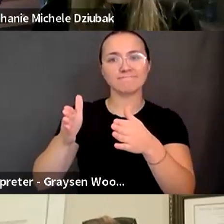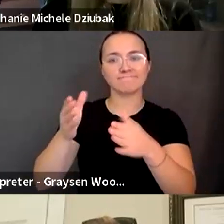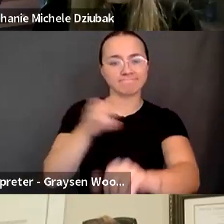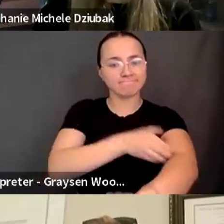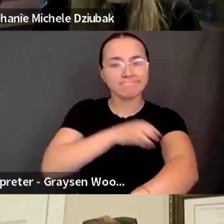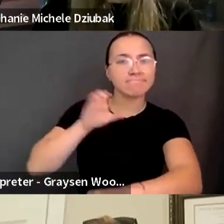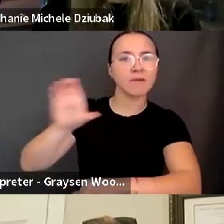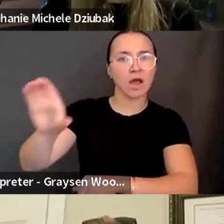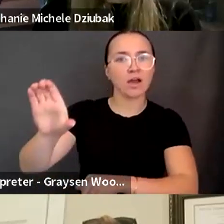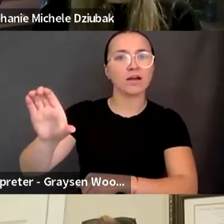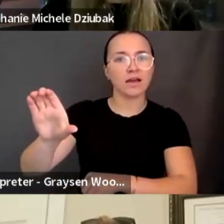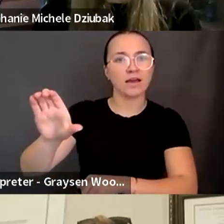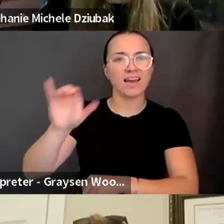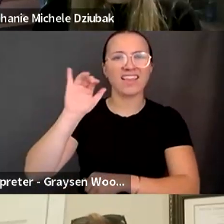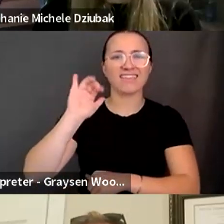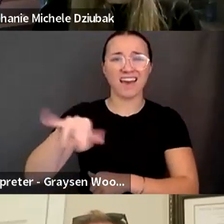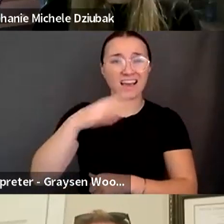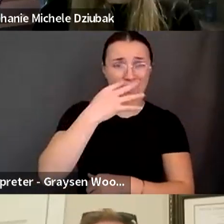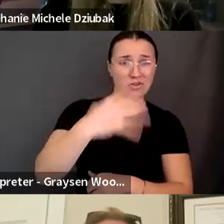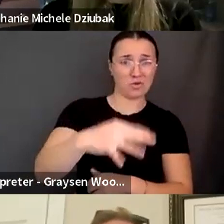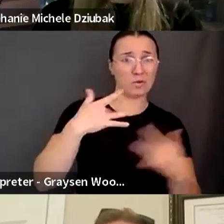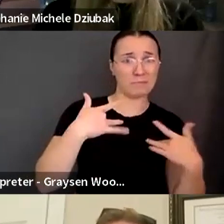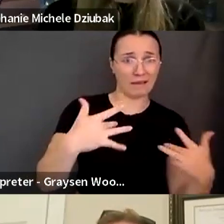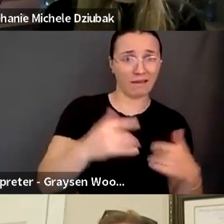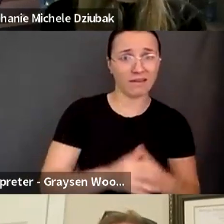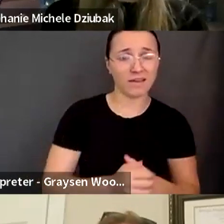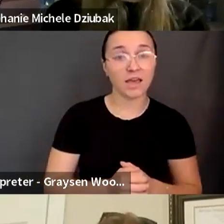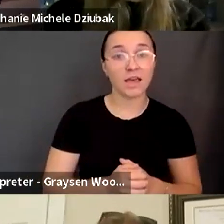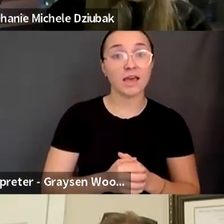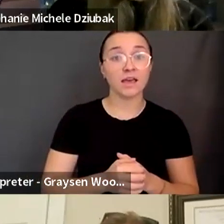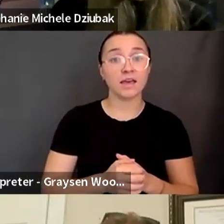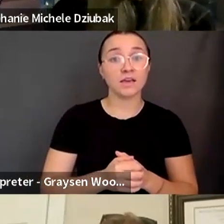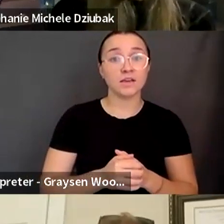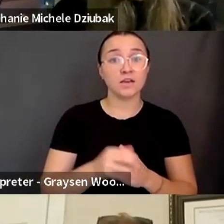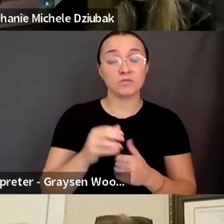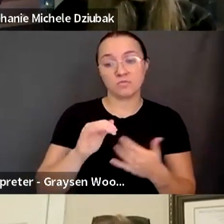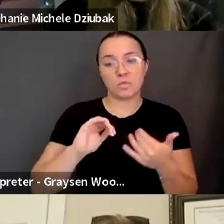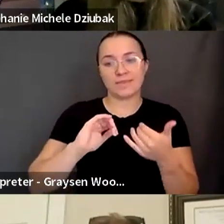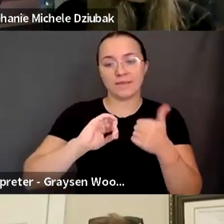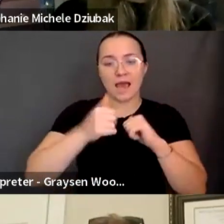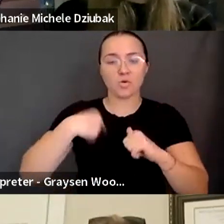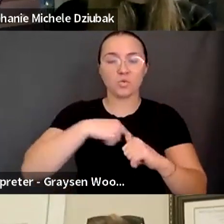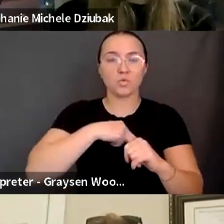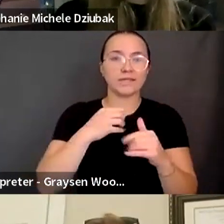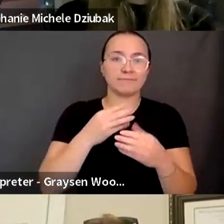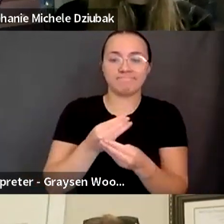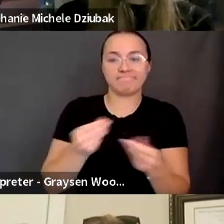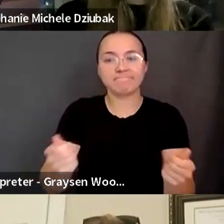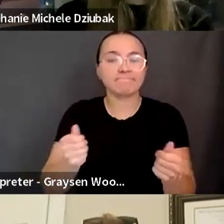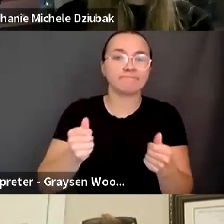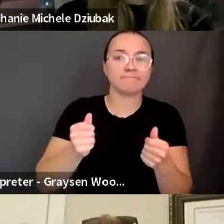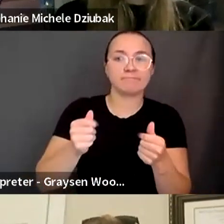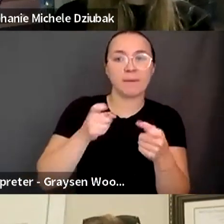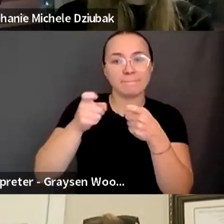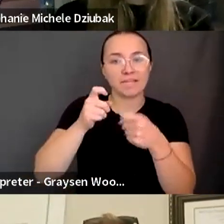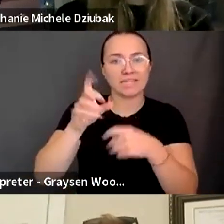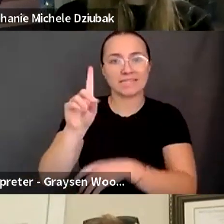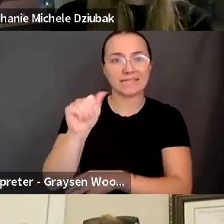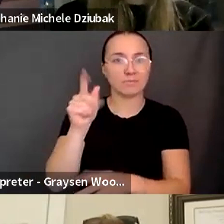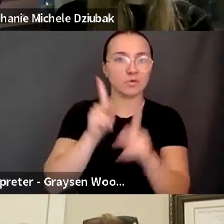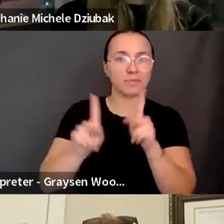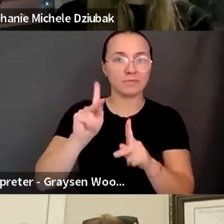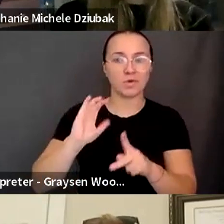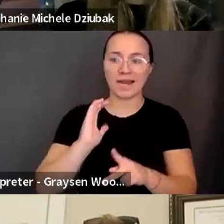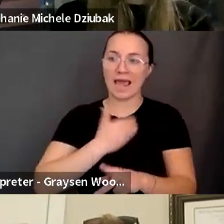something that's very often ignored when it comes to the ways that we treat disabled people in our everyday lives. You don't have to